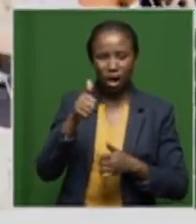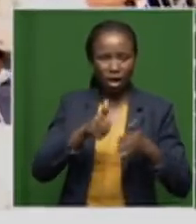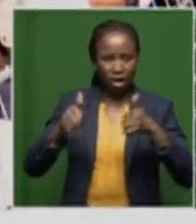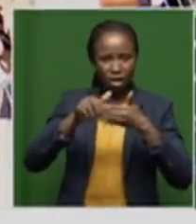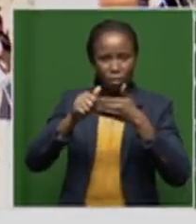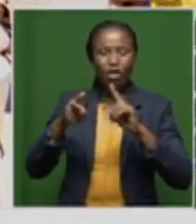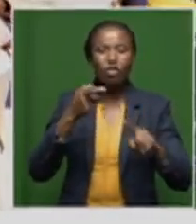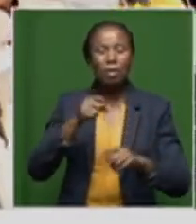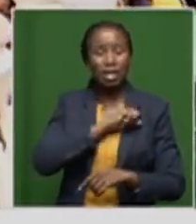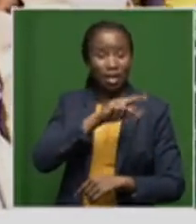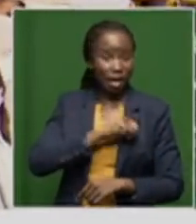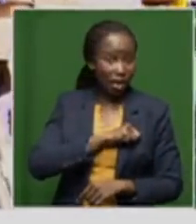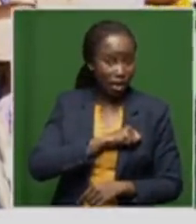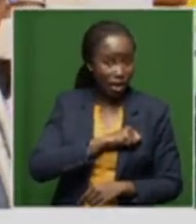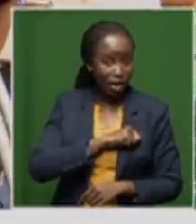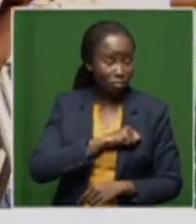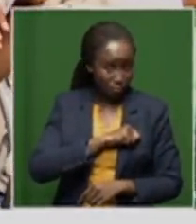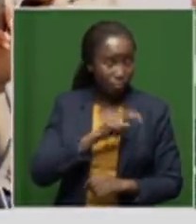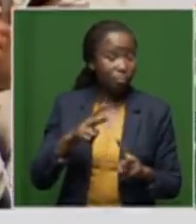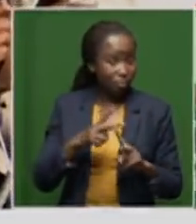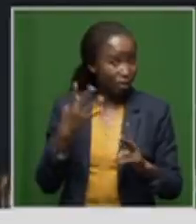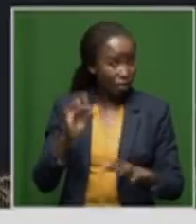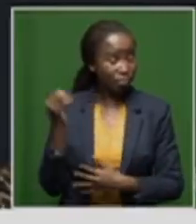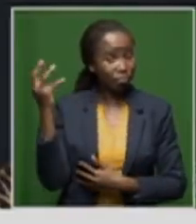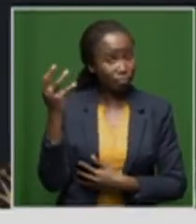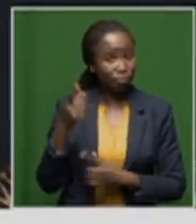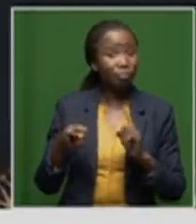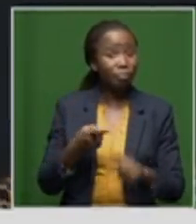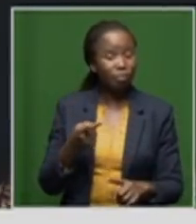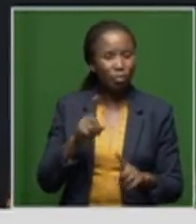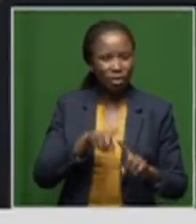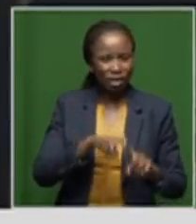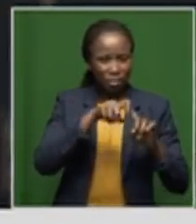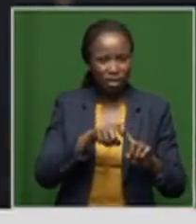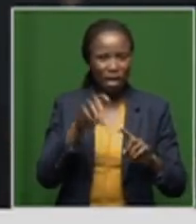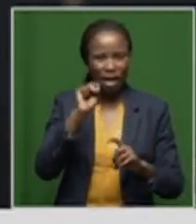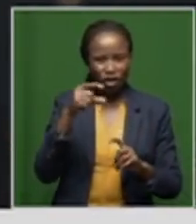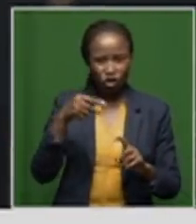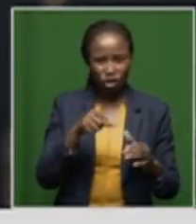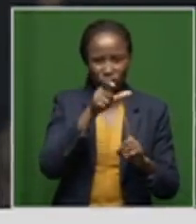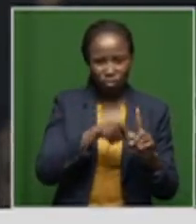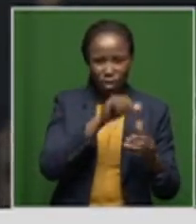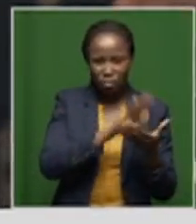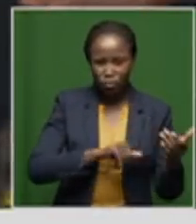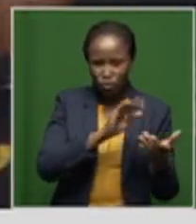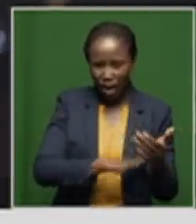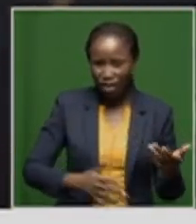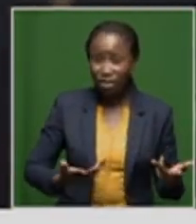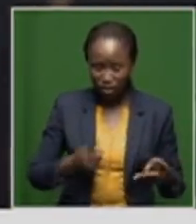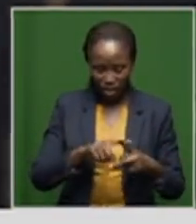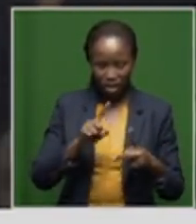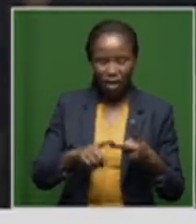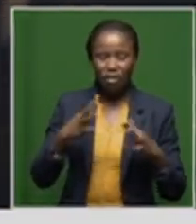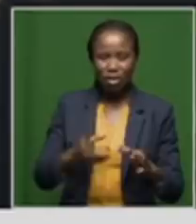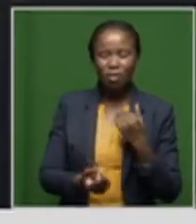of KwaZulu-Natal were the statements made by the suspended Secretary General of the ANC, Ace Magashule, as well